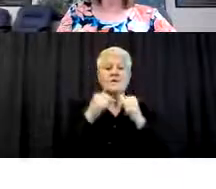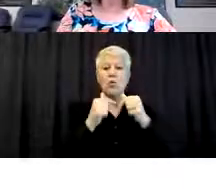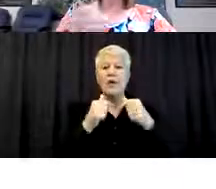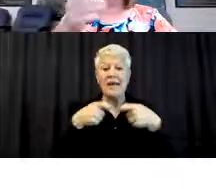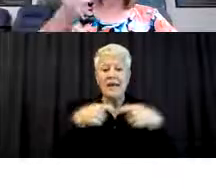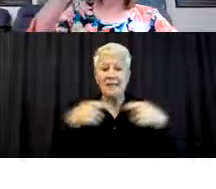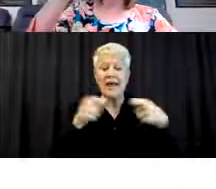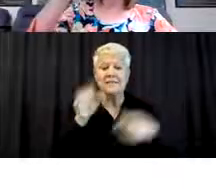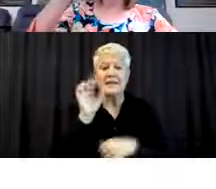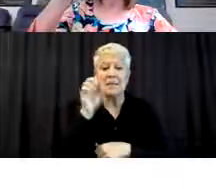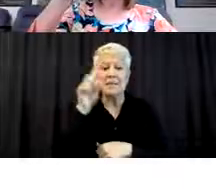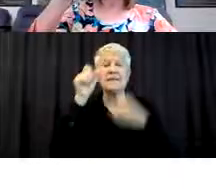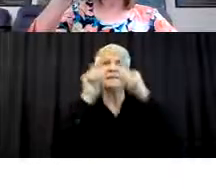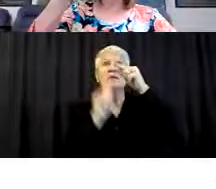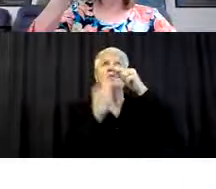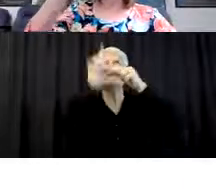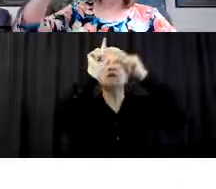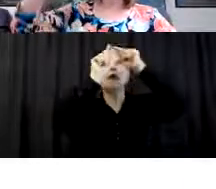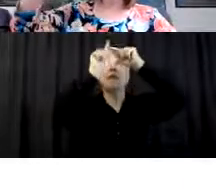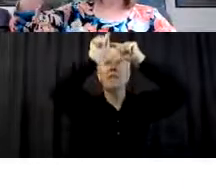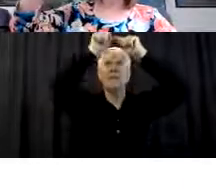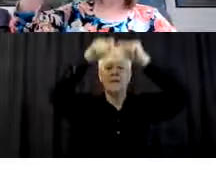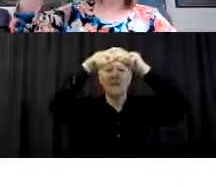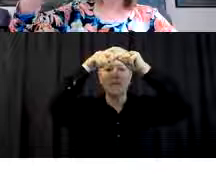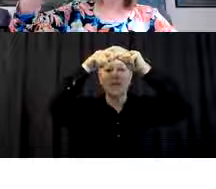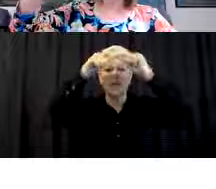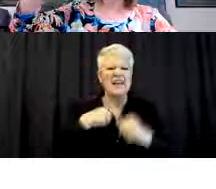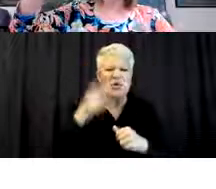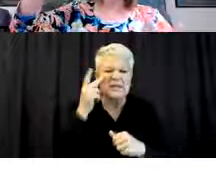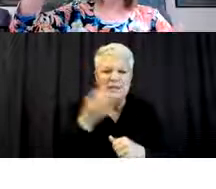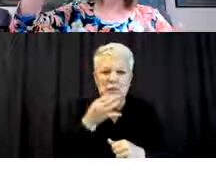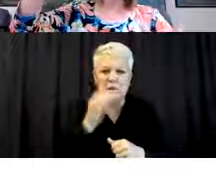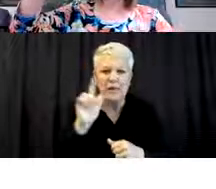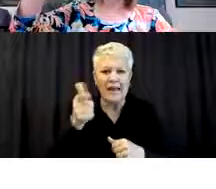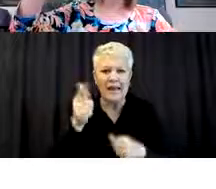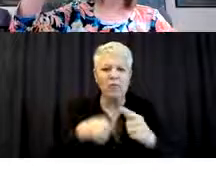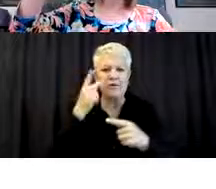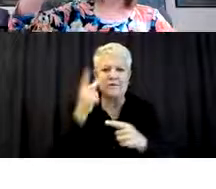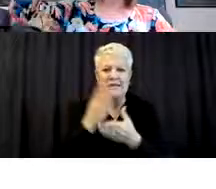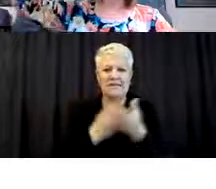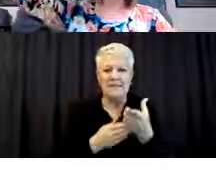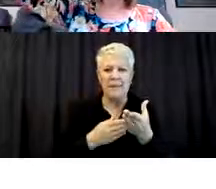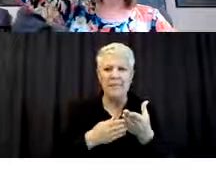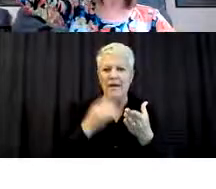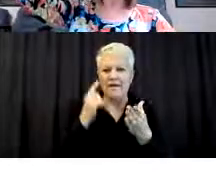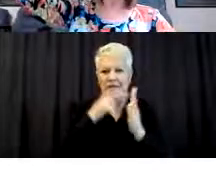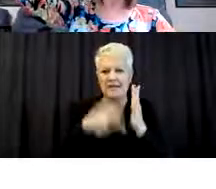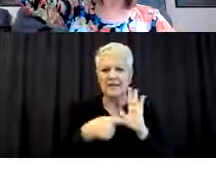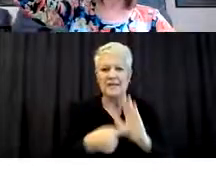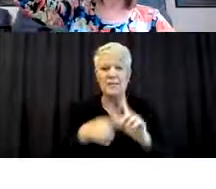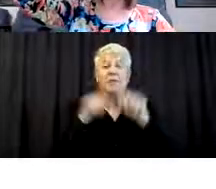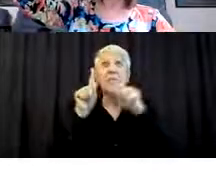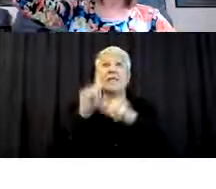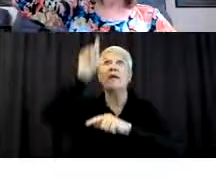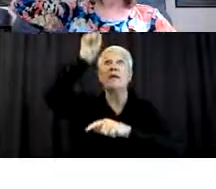bands can be slid up through the holes. And you'll see in a little bit when you see some of these in action, but then they're anchored at